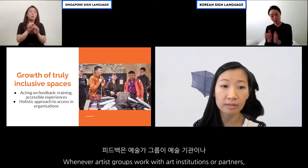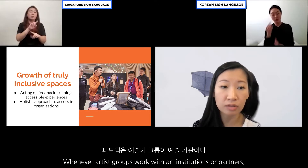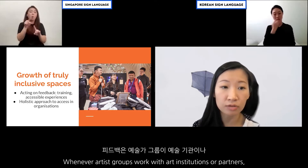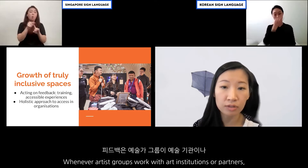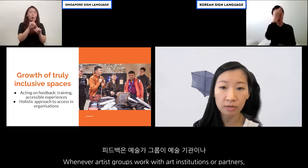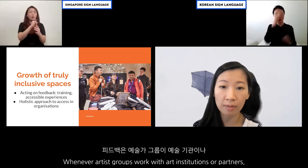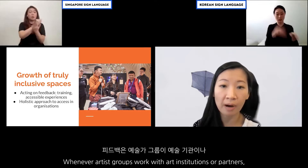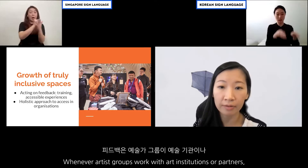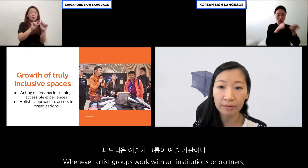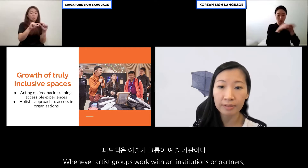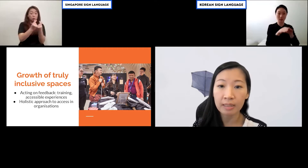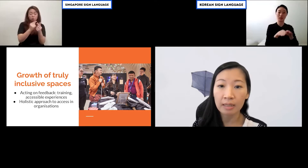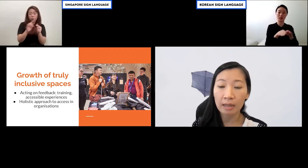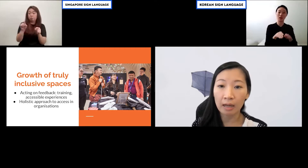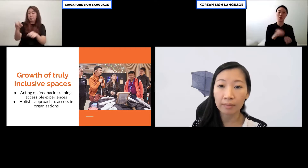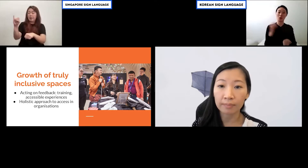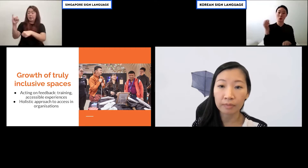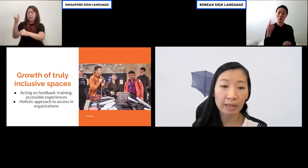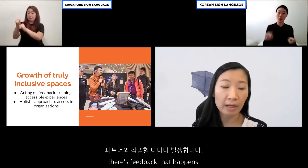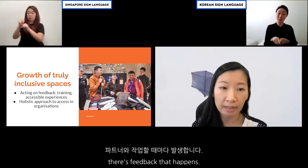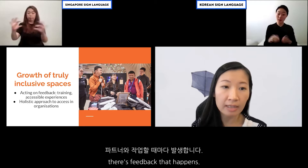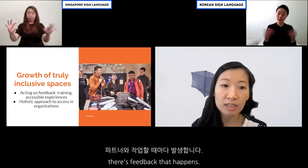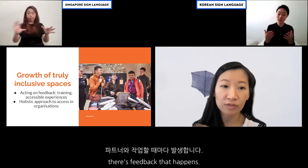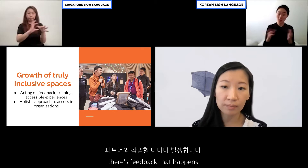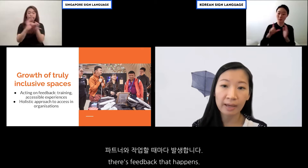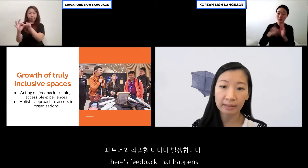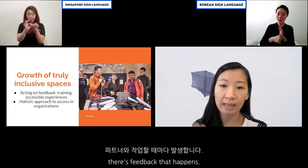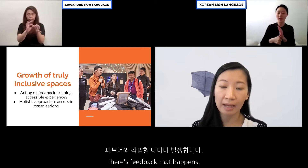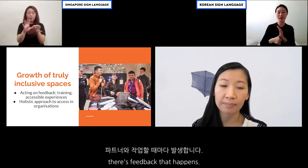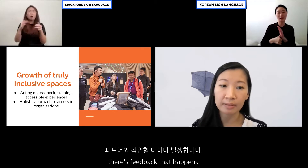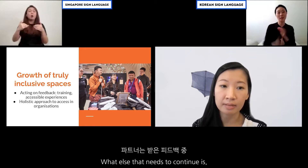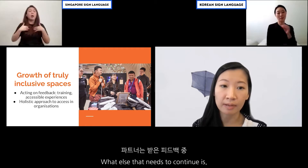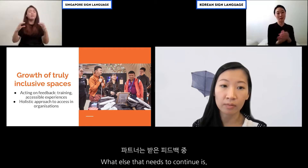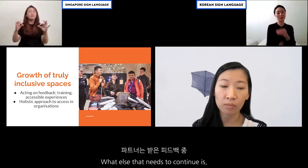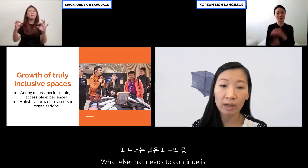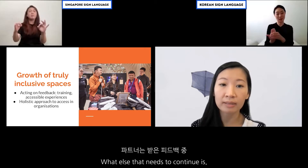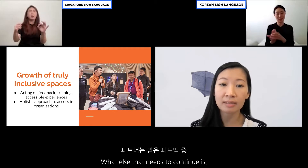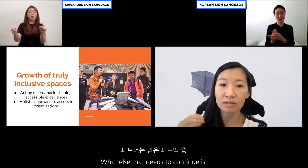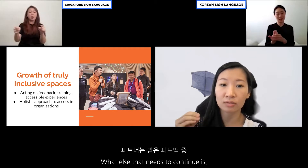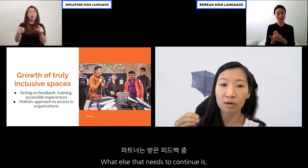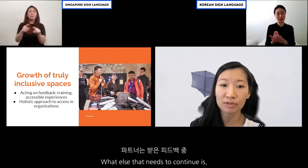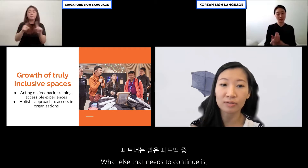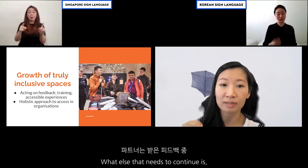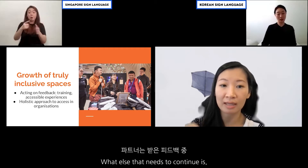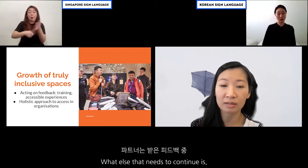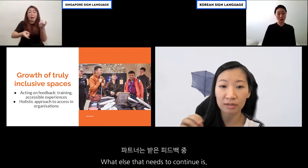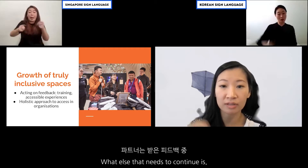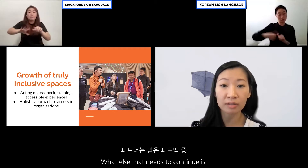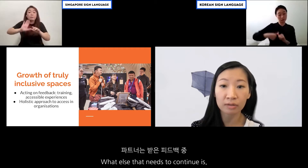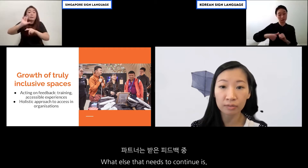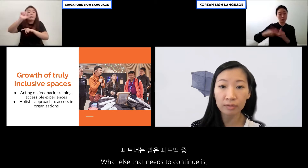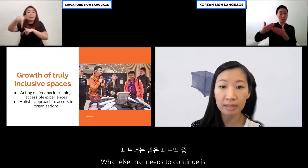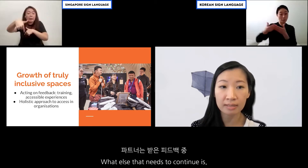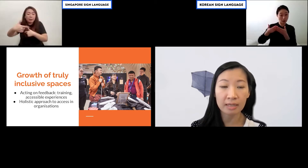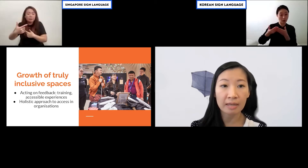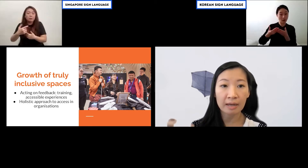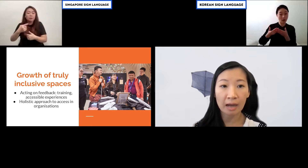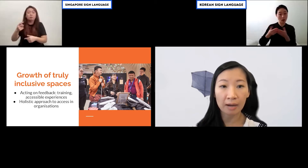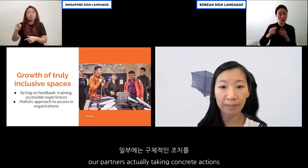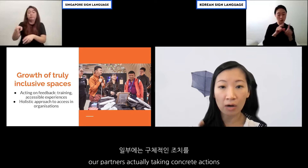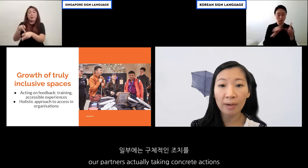art institutions or our partners, there is feedback that happens, but what needs to also then continue